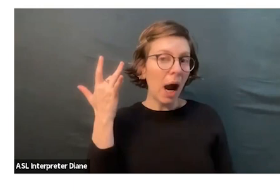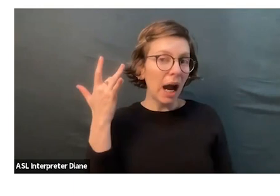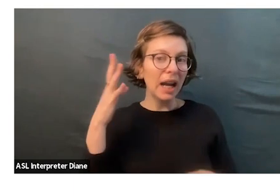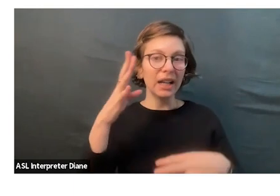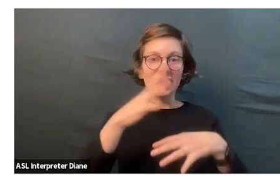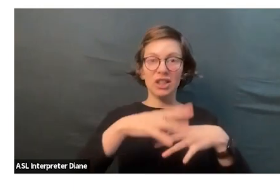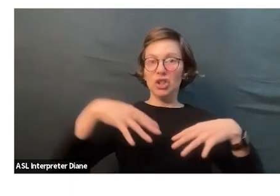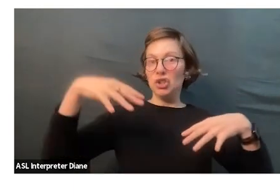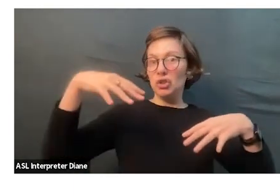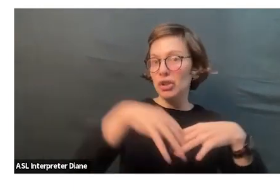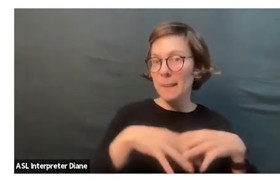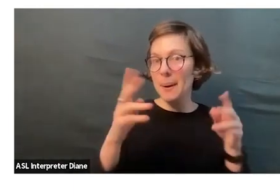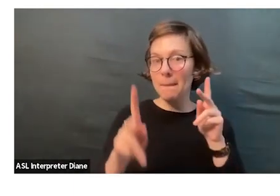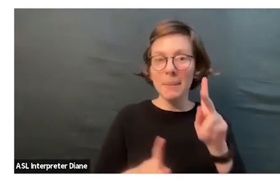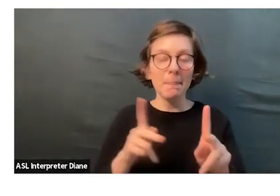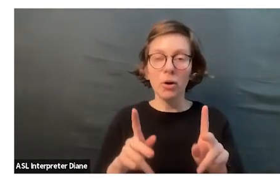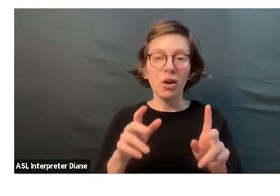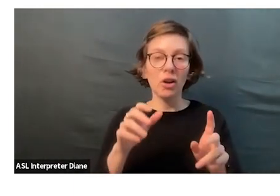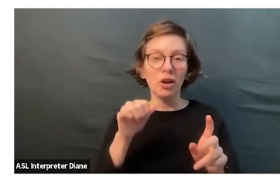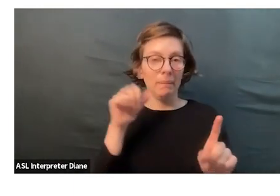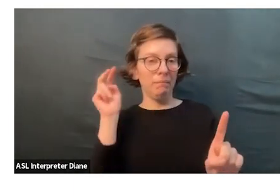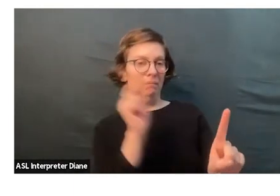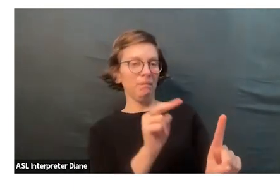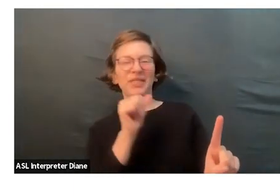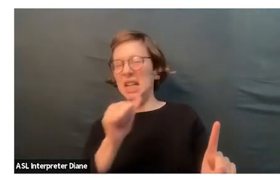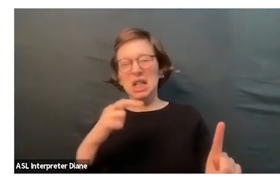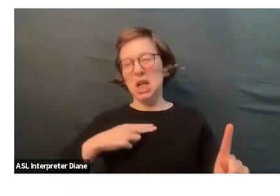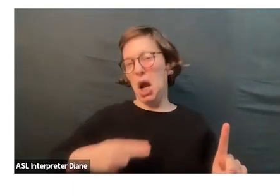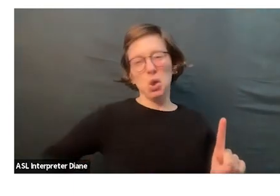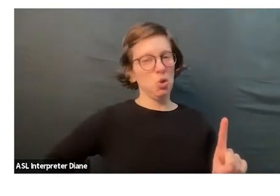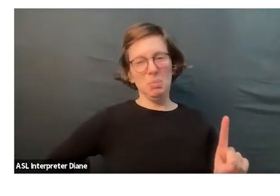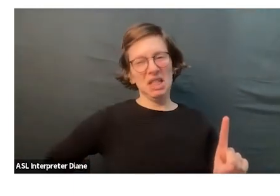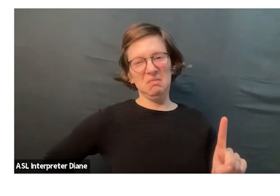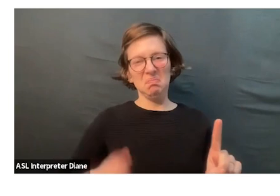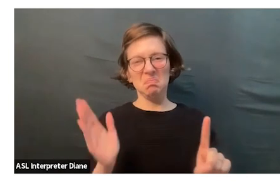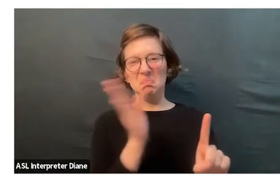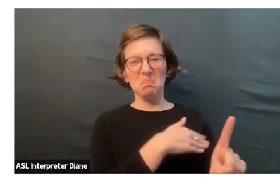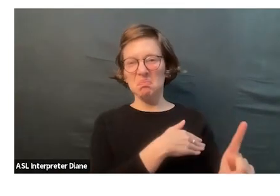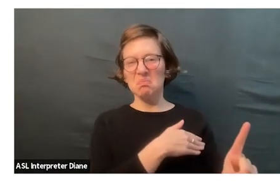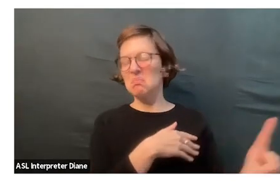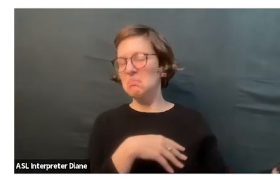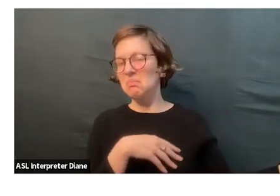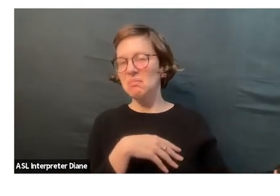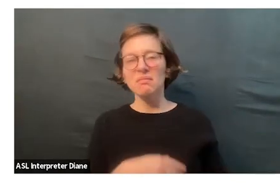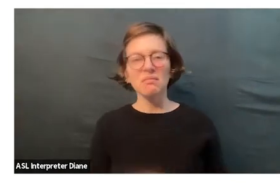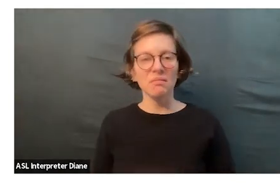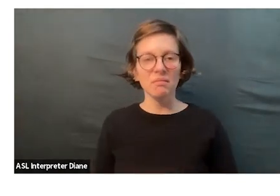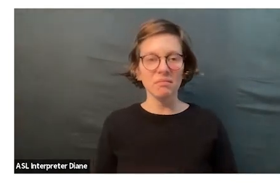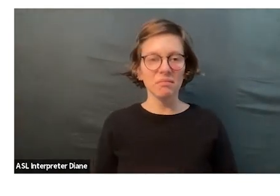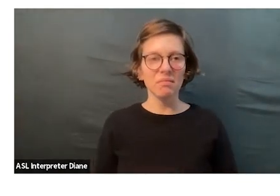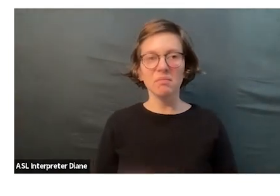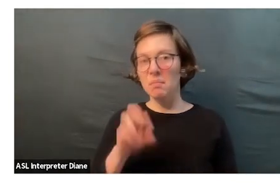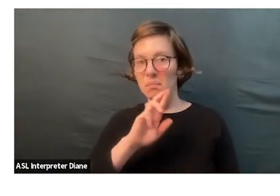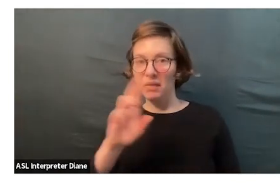ignored because the British considered Australia terra nullius, and therefore only the things that were established and erected in the name